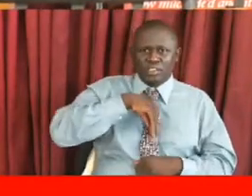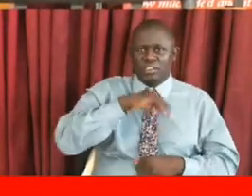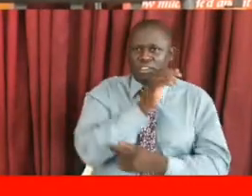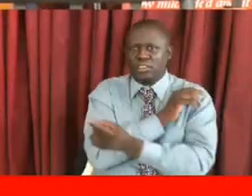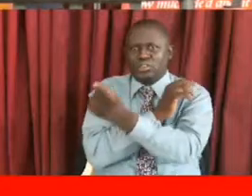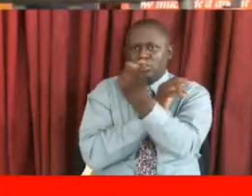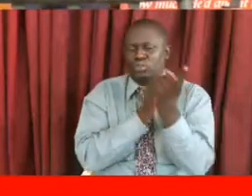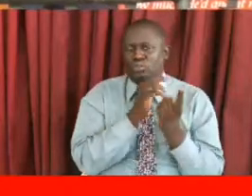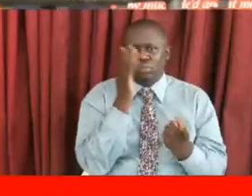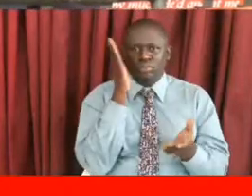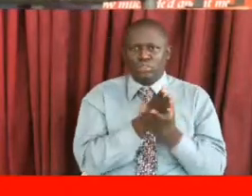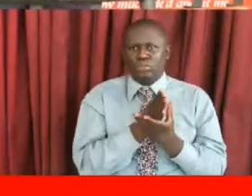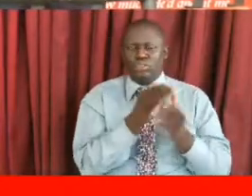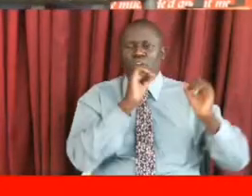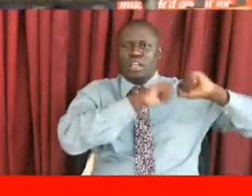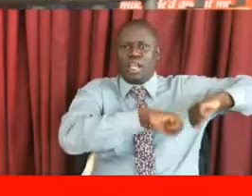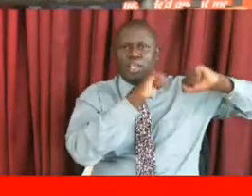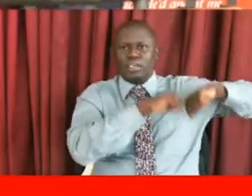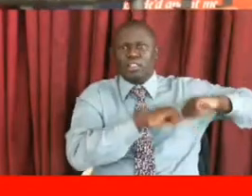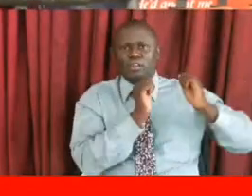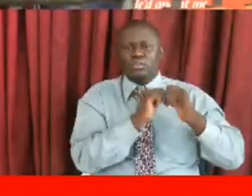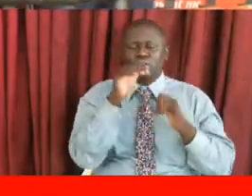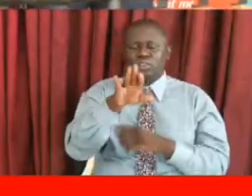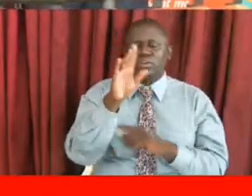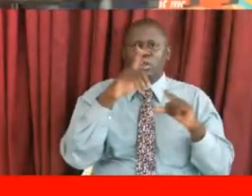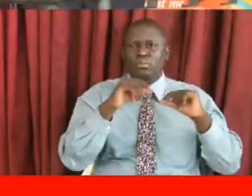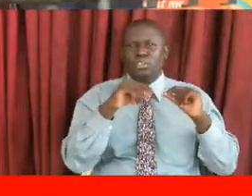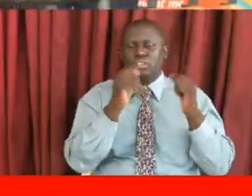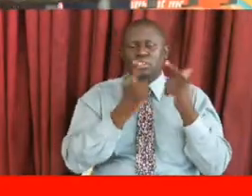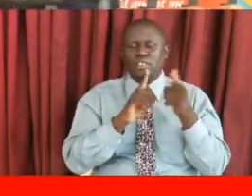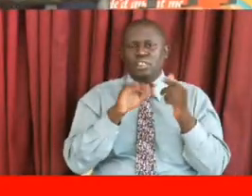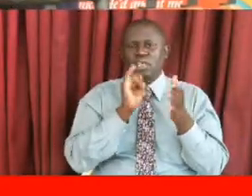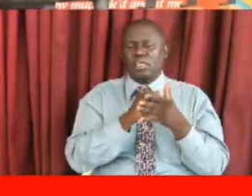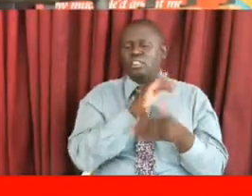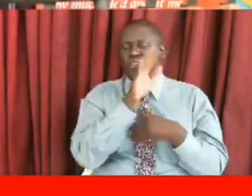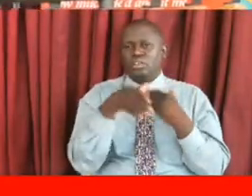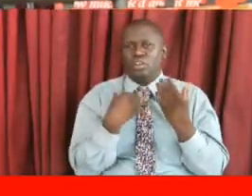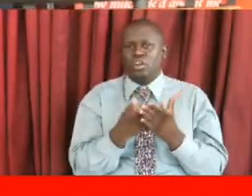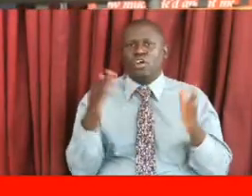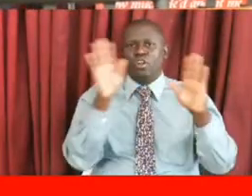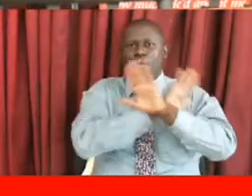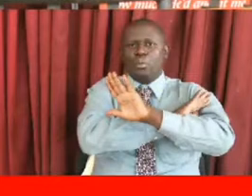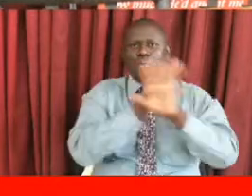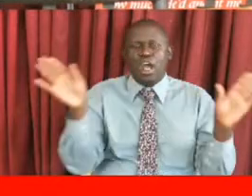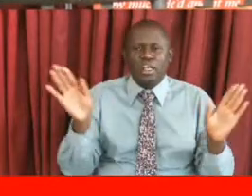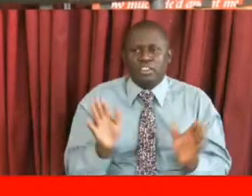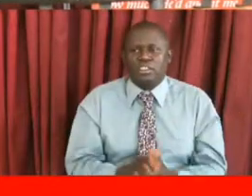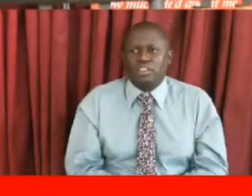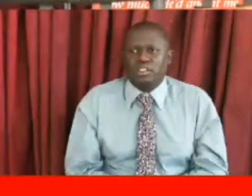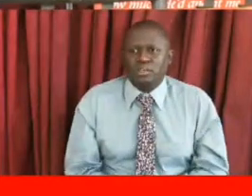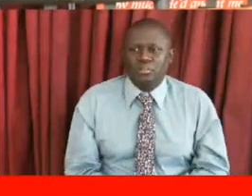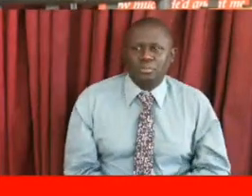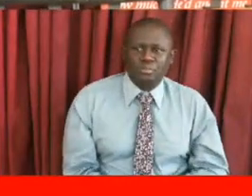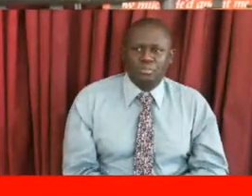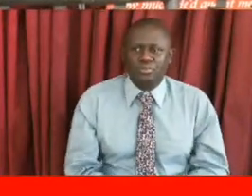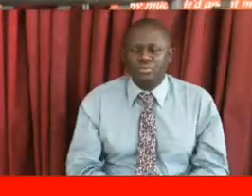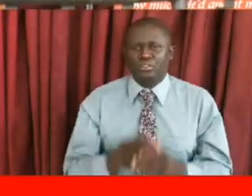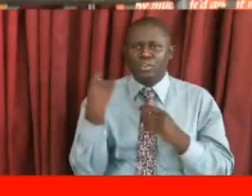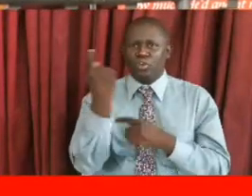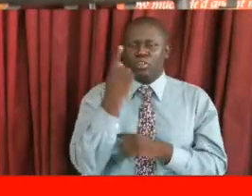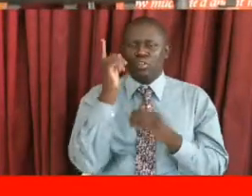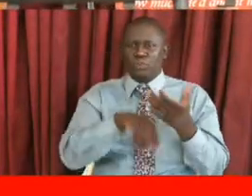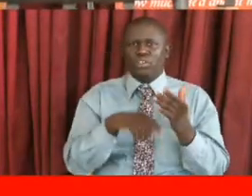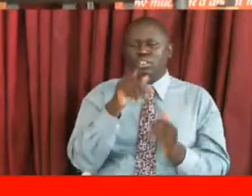agreeing with the message that's the token amen only the